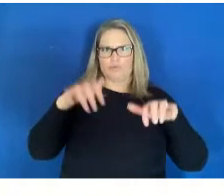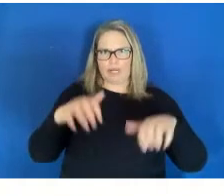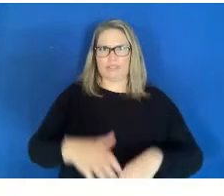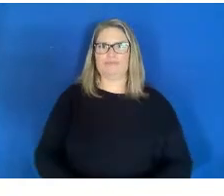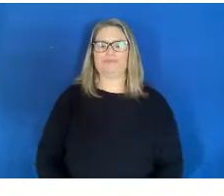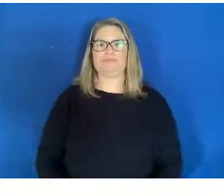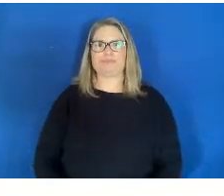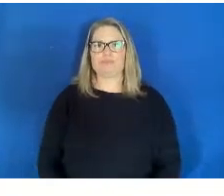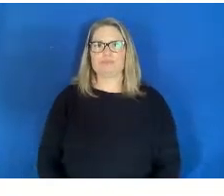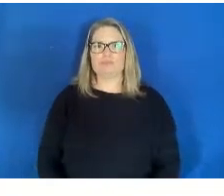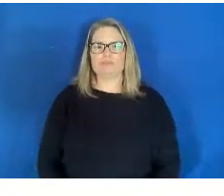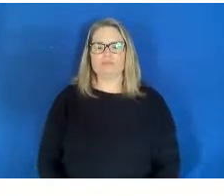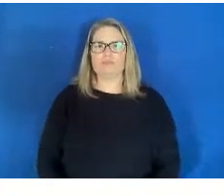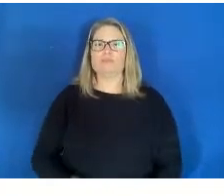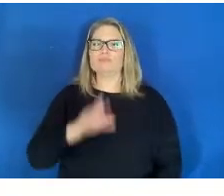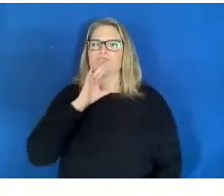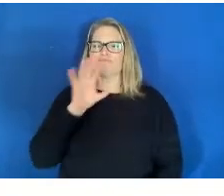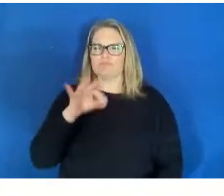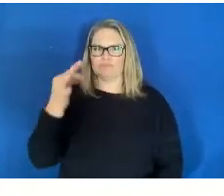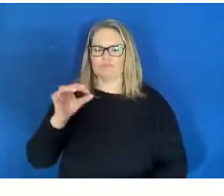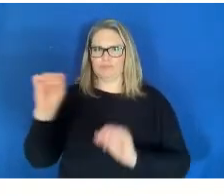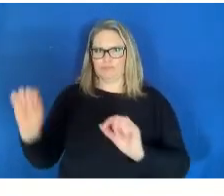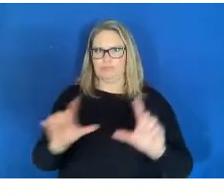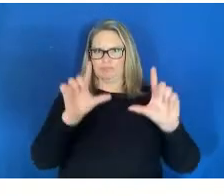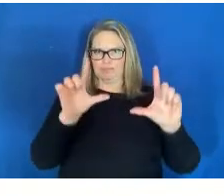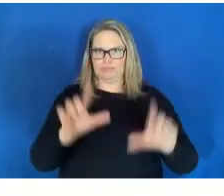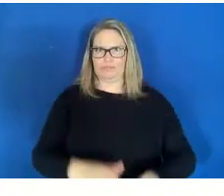On peut voir 60. You can see